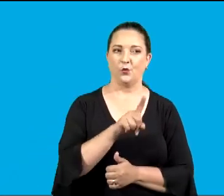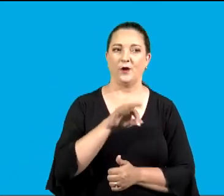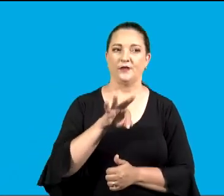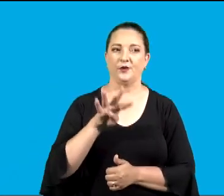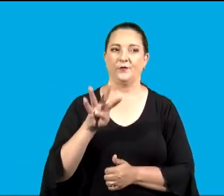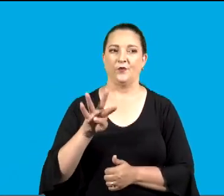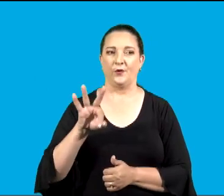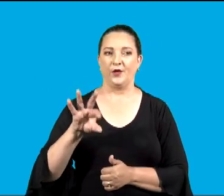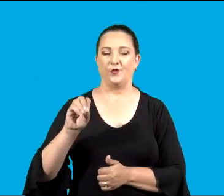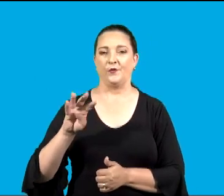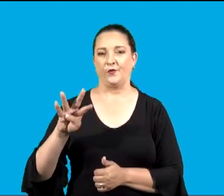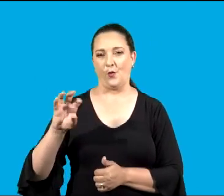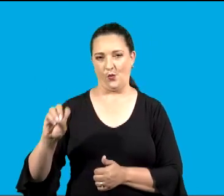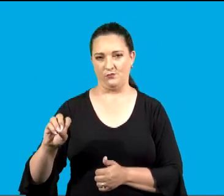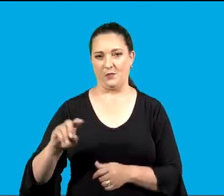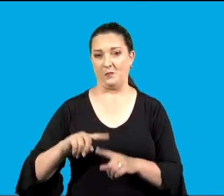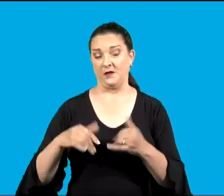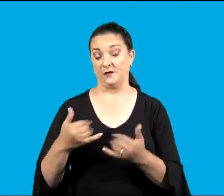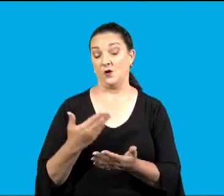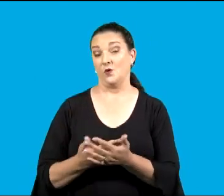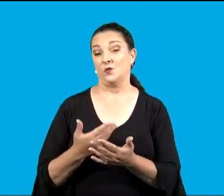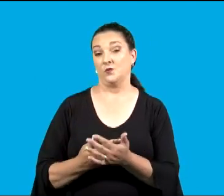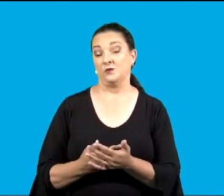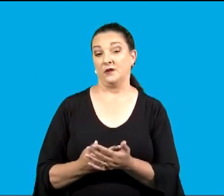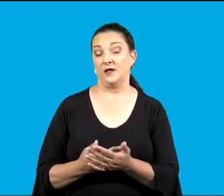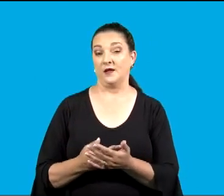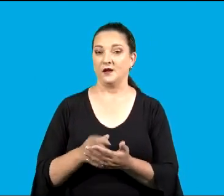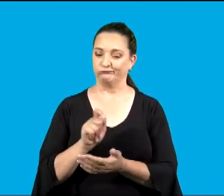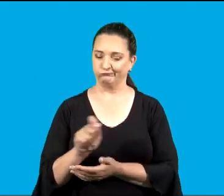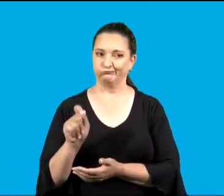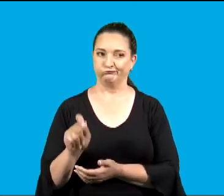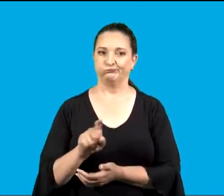1,343,040. So I'll record that on my prime cost,